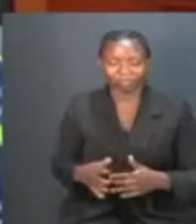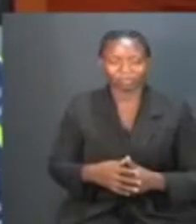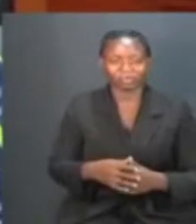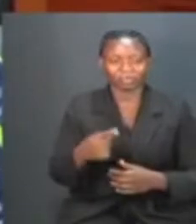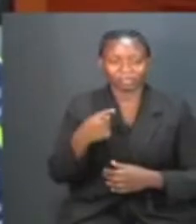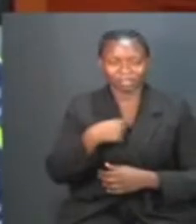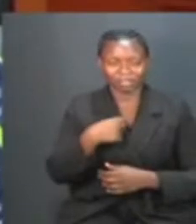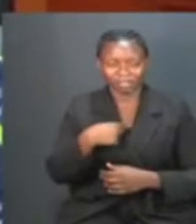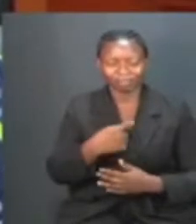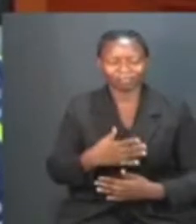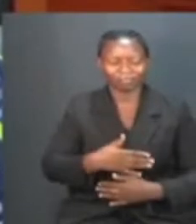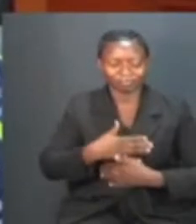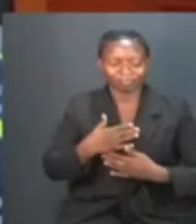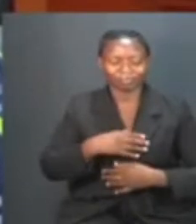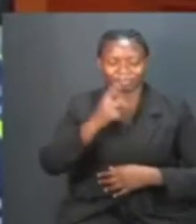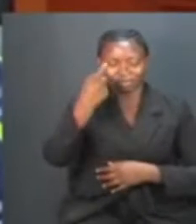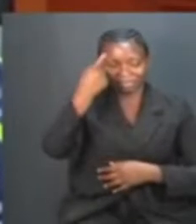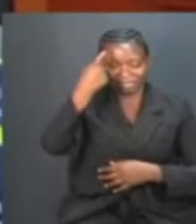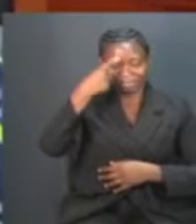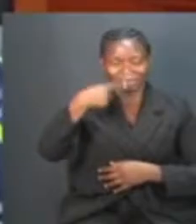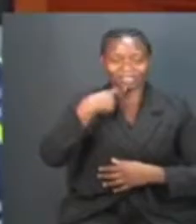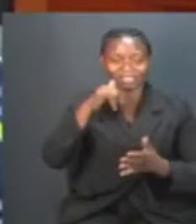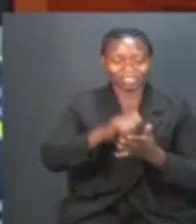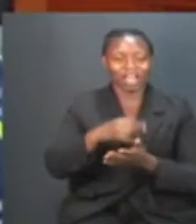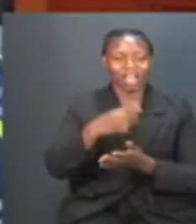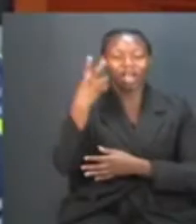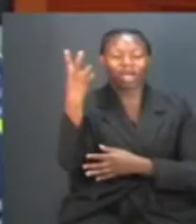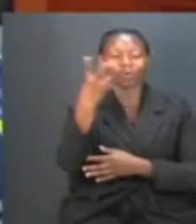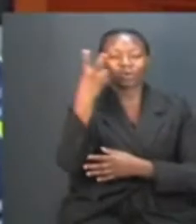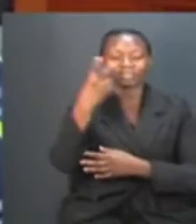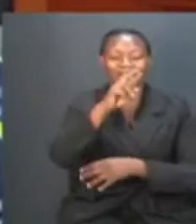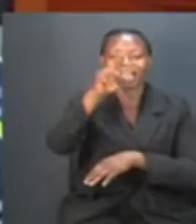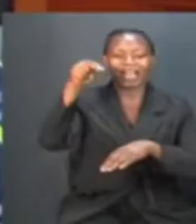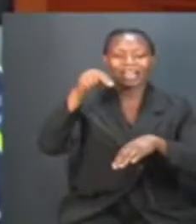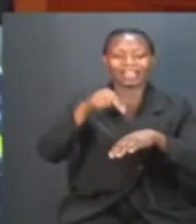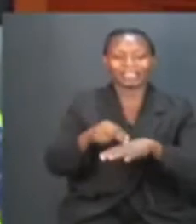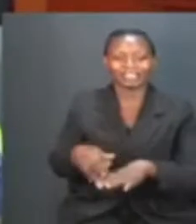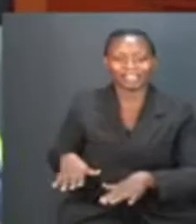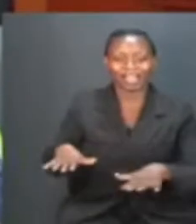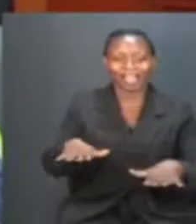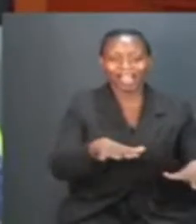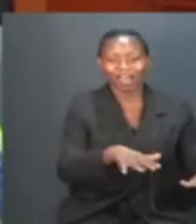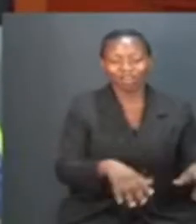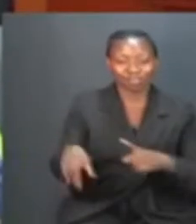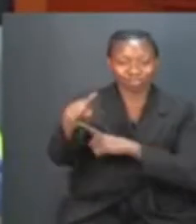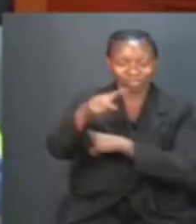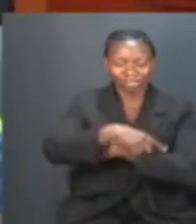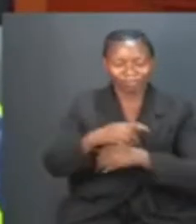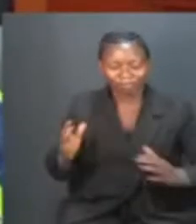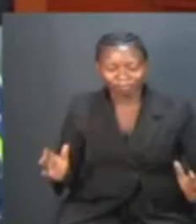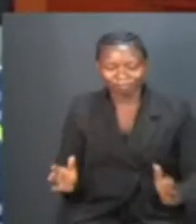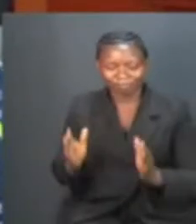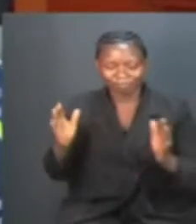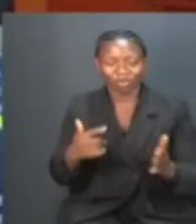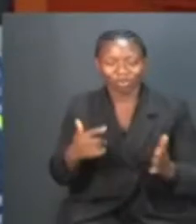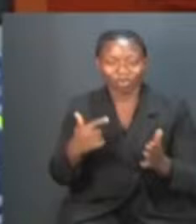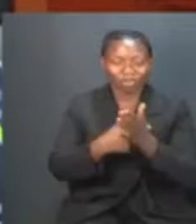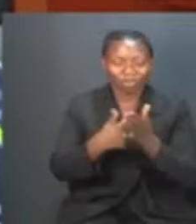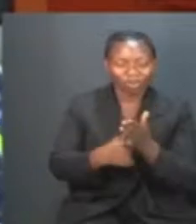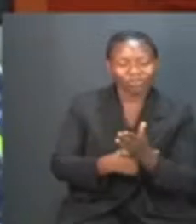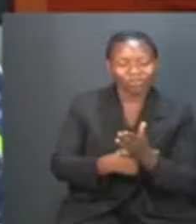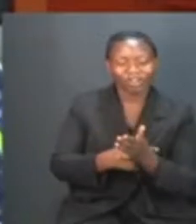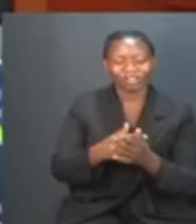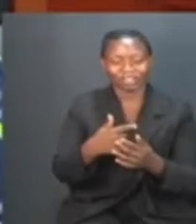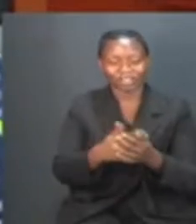am very glad that government has declared Wednesdays a National Fugu Day, encouraging all Ghanaians and friends of the